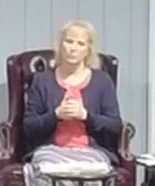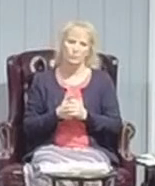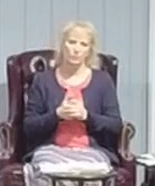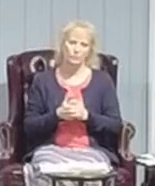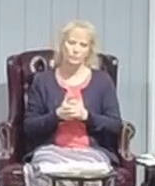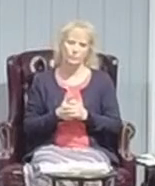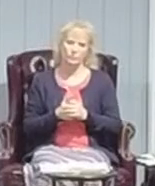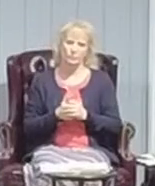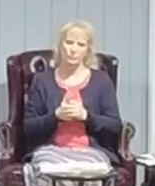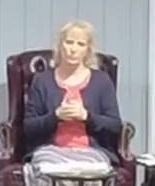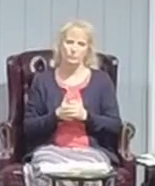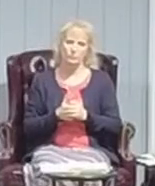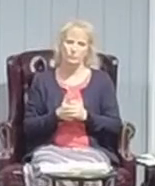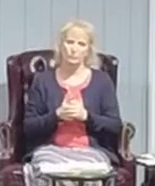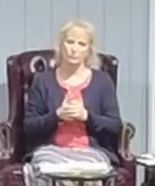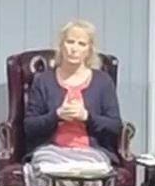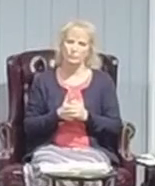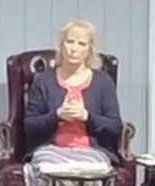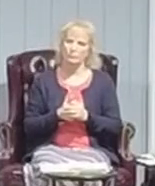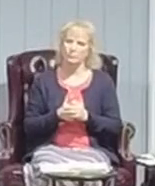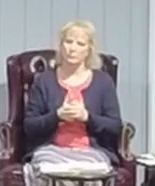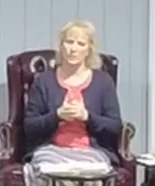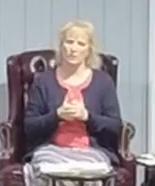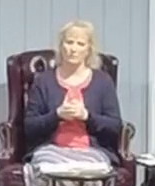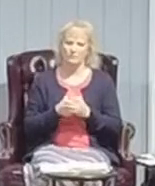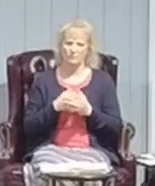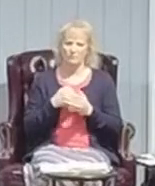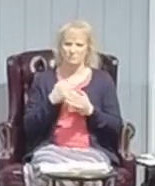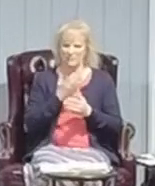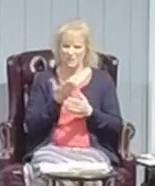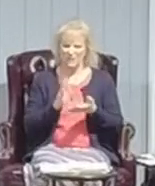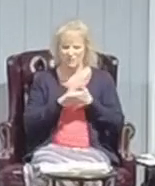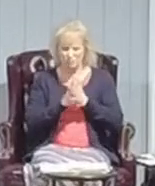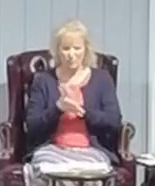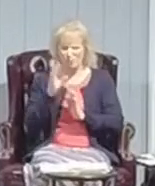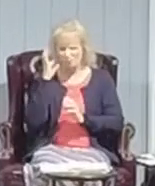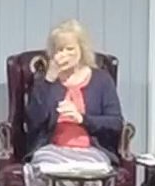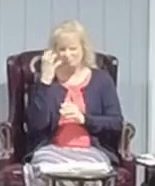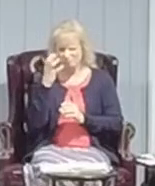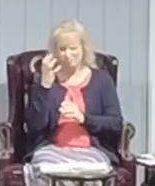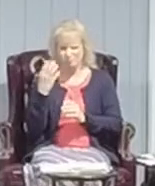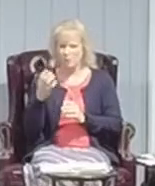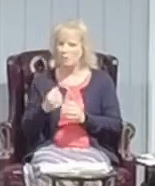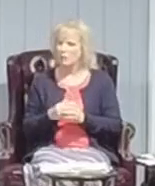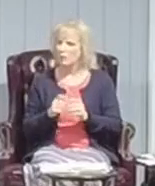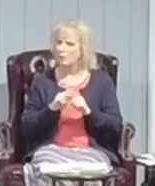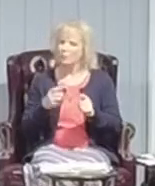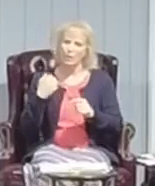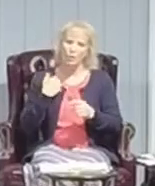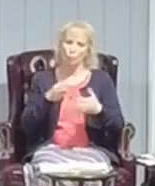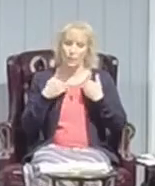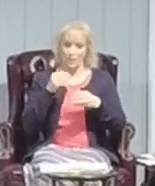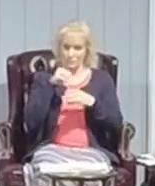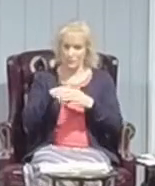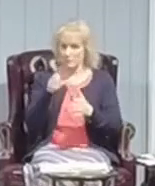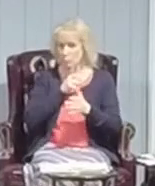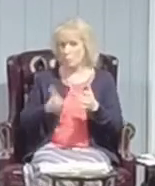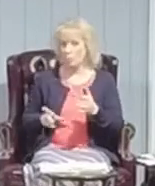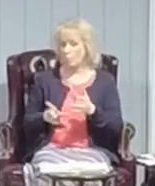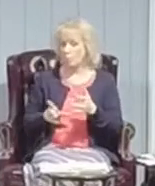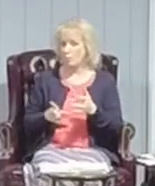and stuff. Hey, and things get so confused, if you will. But see, we have in the Lord, we